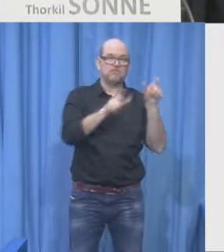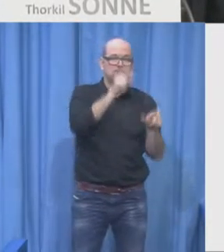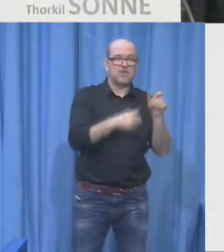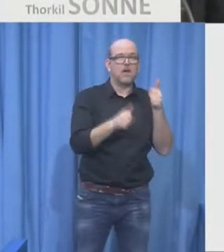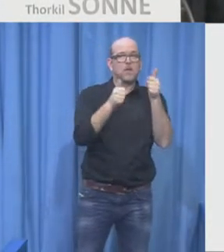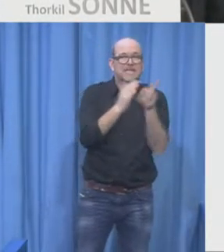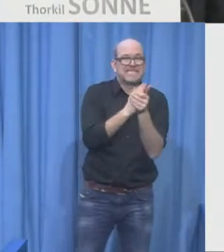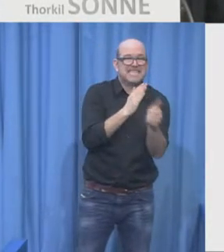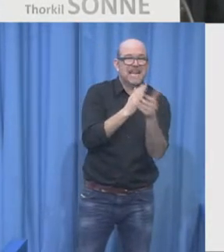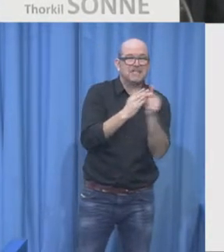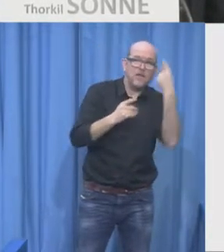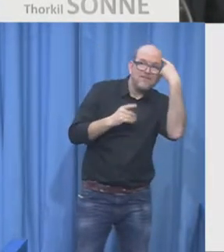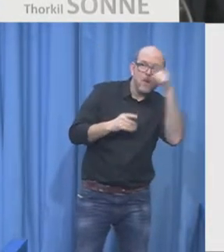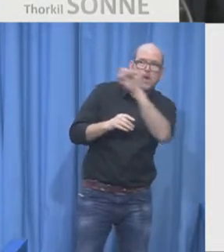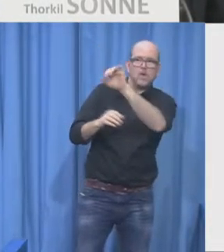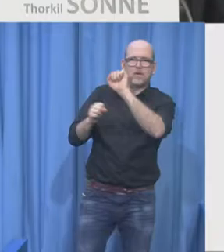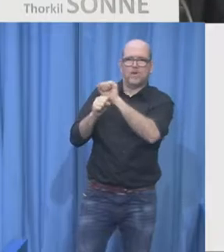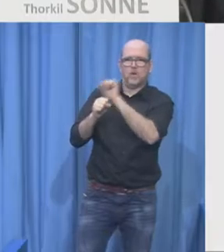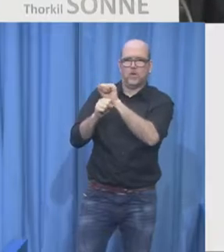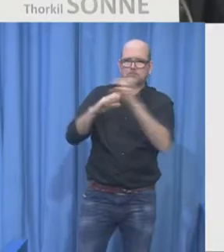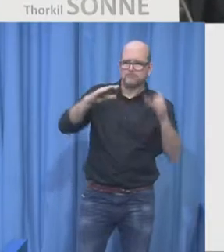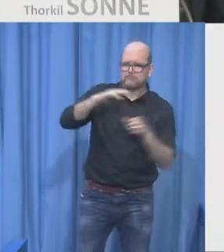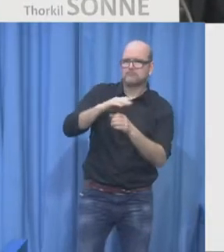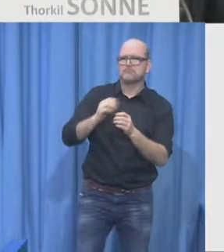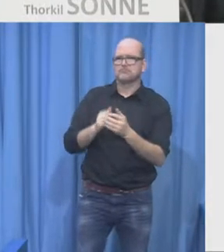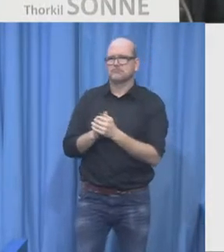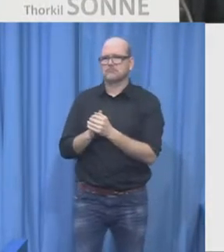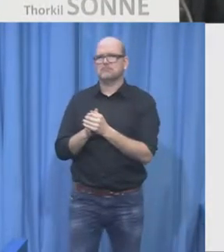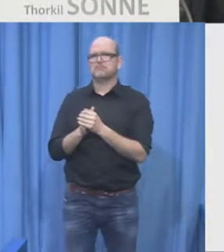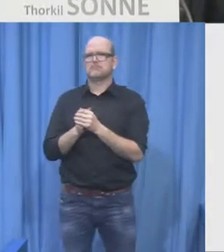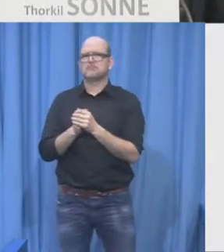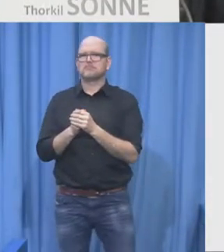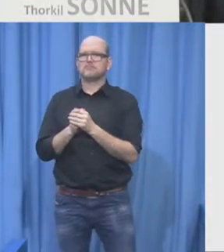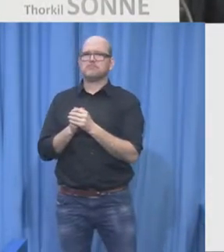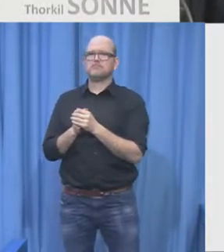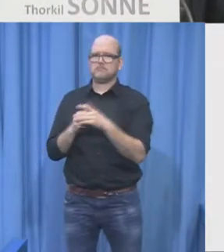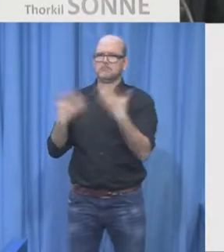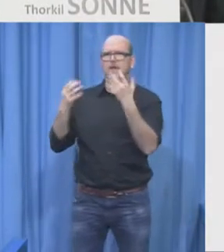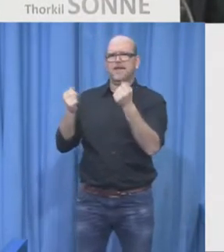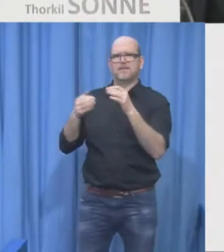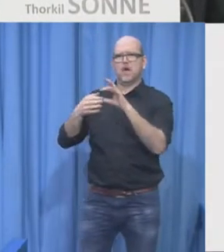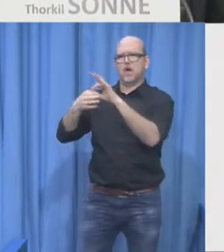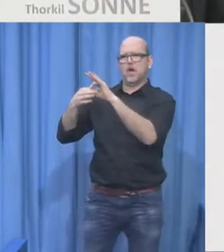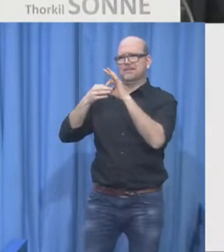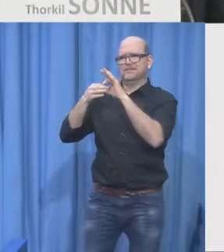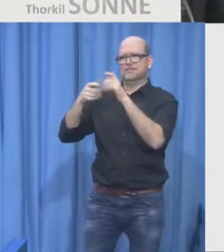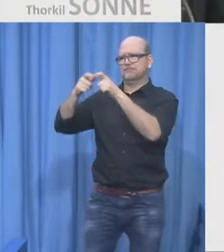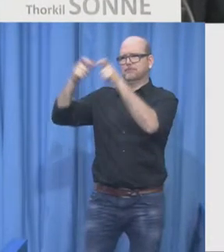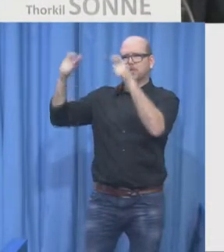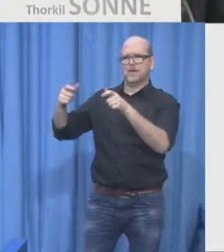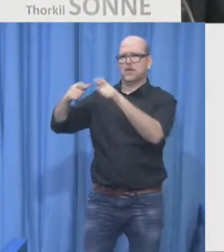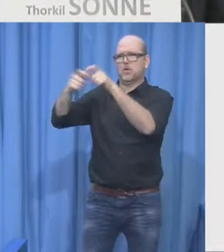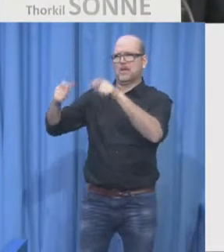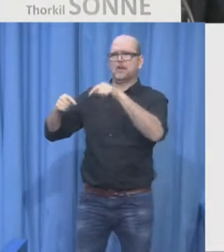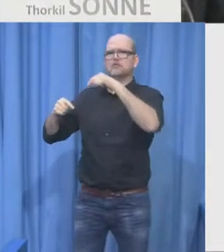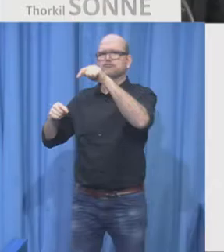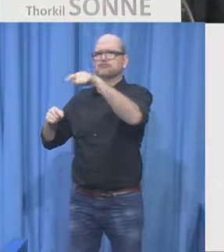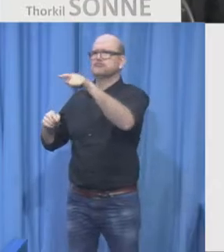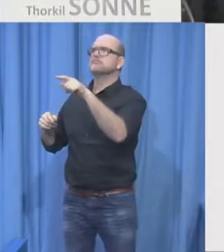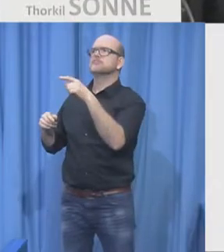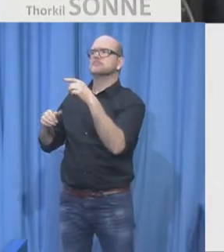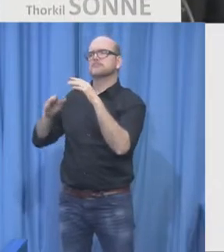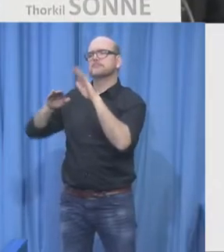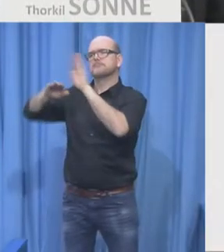whose biggest hope is a job as a start of a career for their family members. So we need